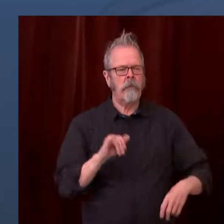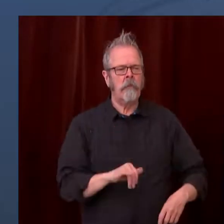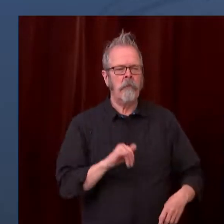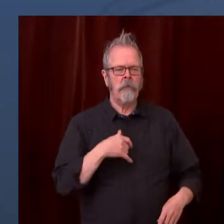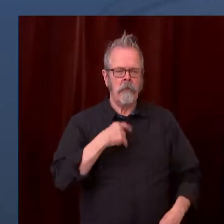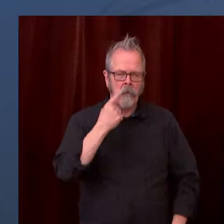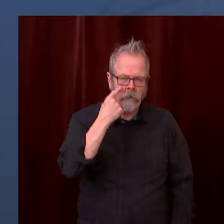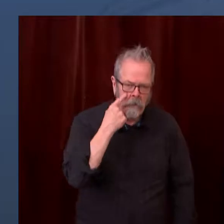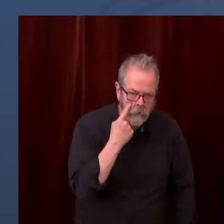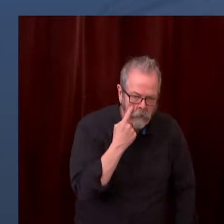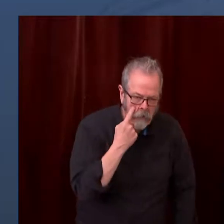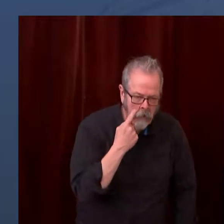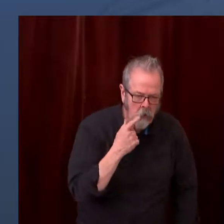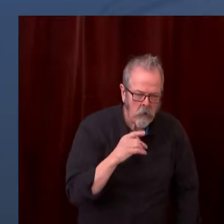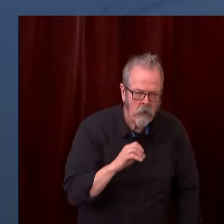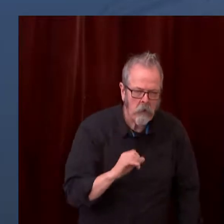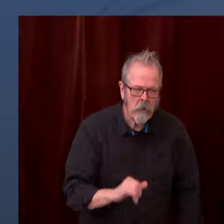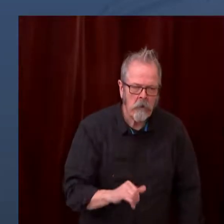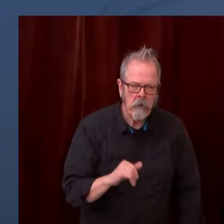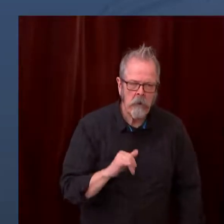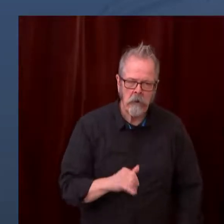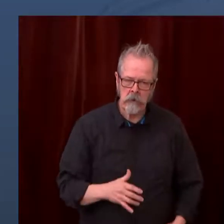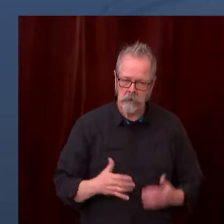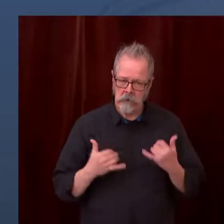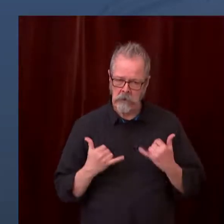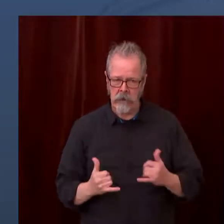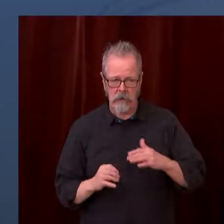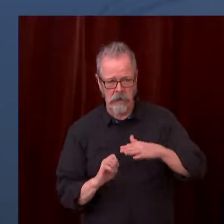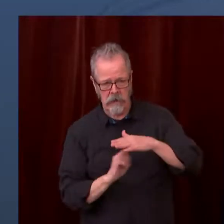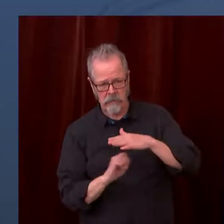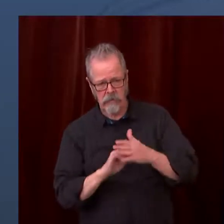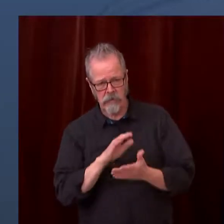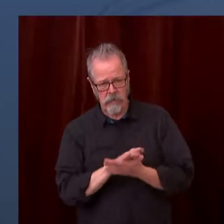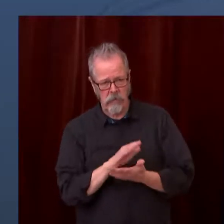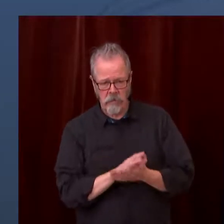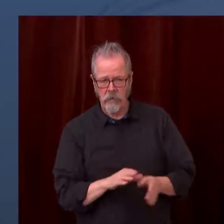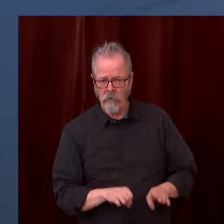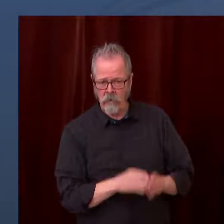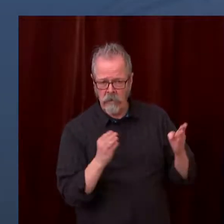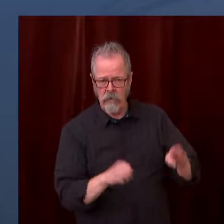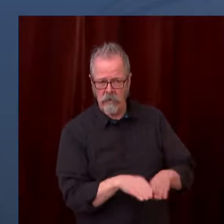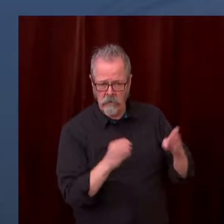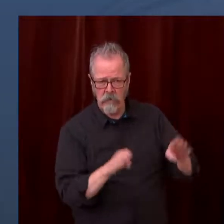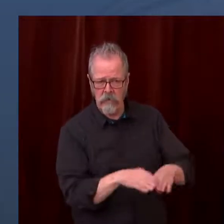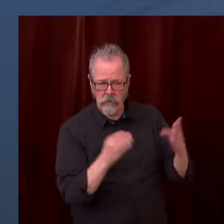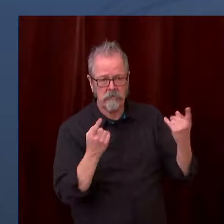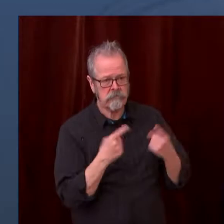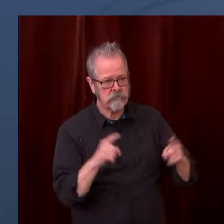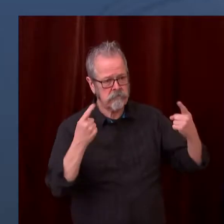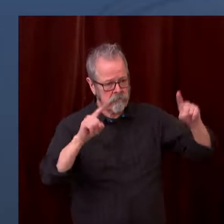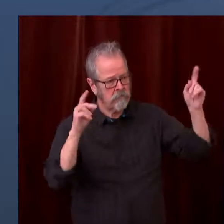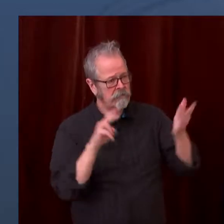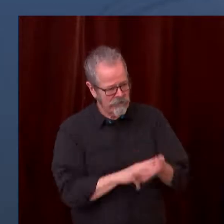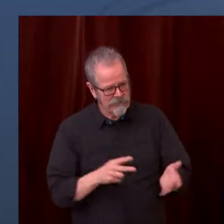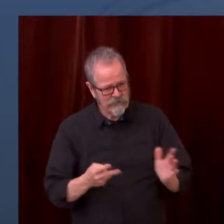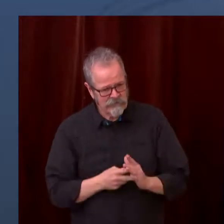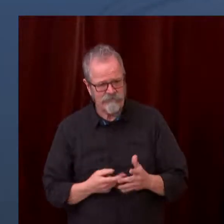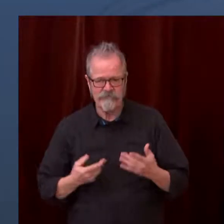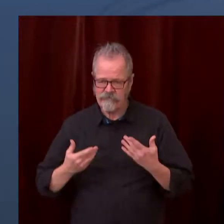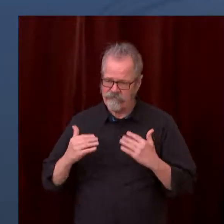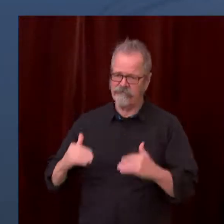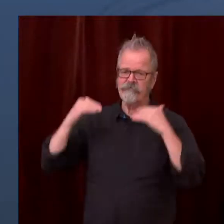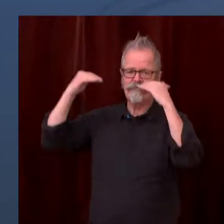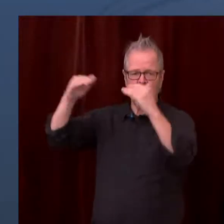have a lot of time, so we need people to get in there and start planning and getting this job done right now. That confidence will follow, and it